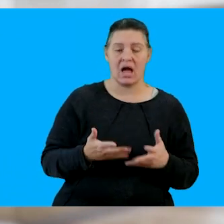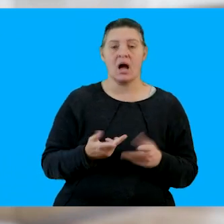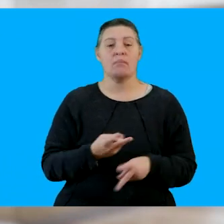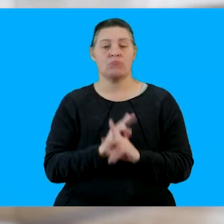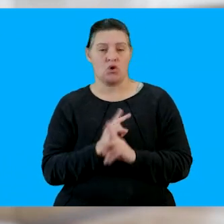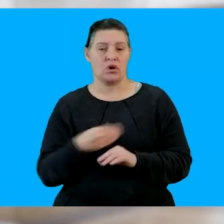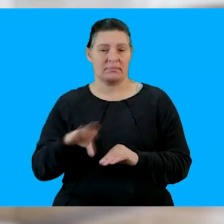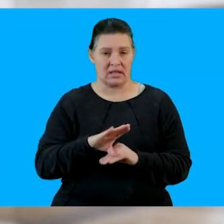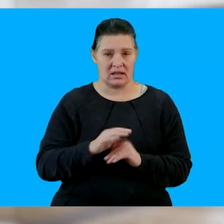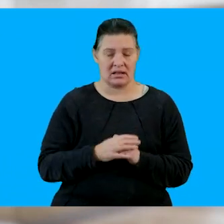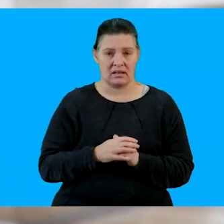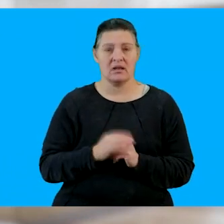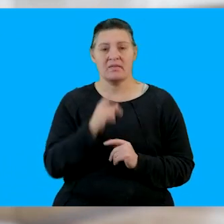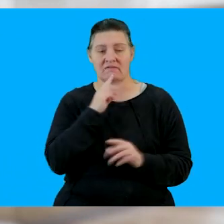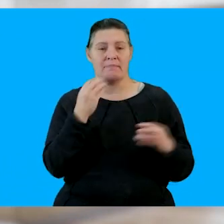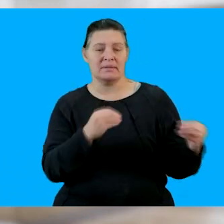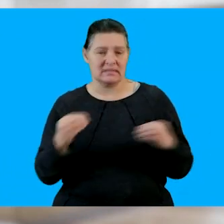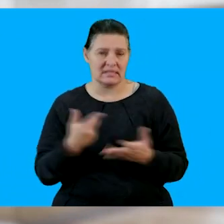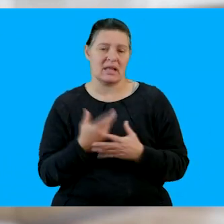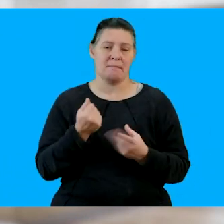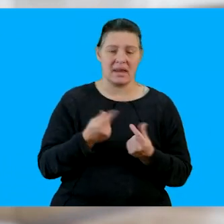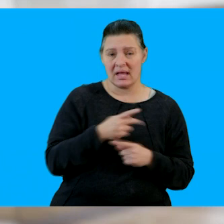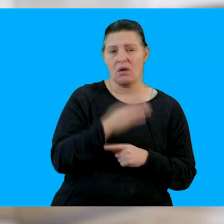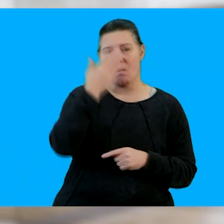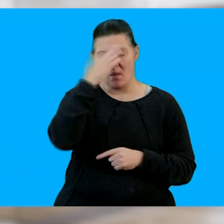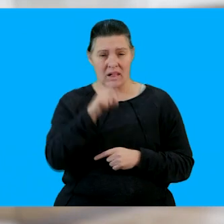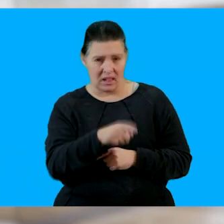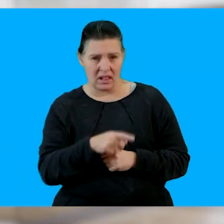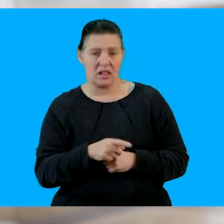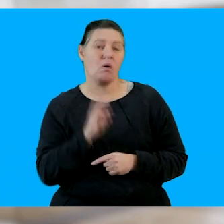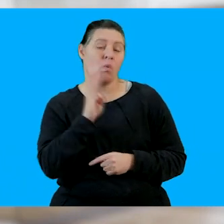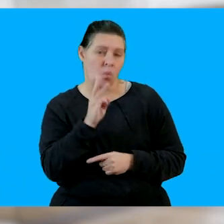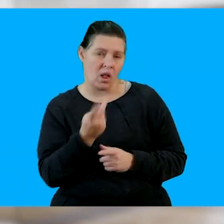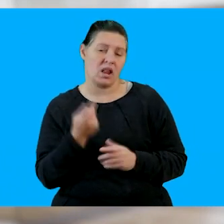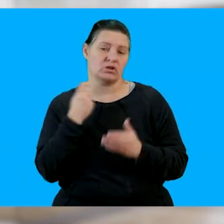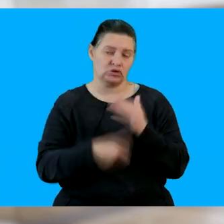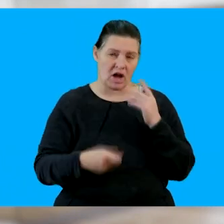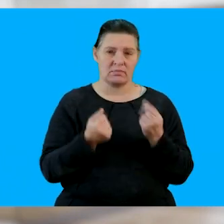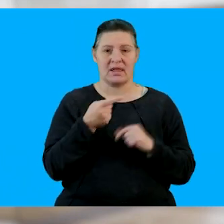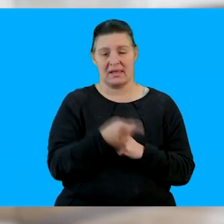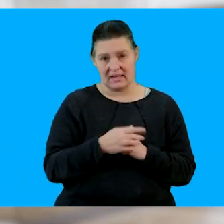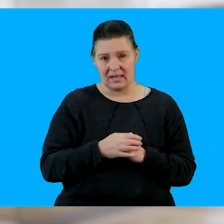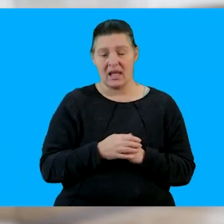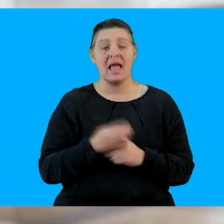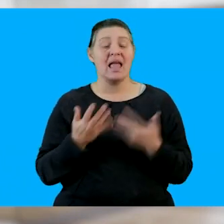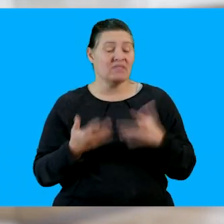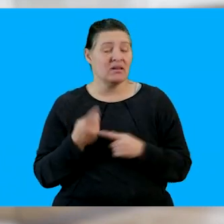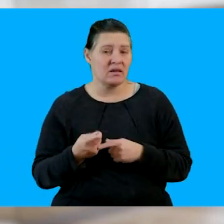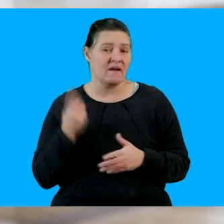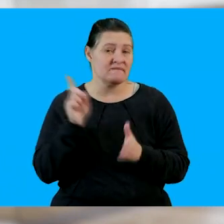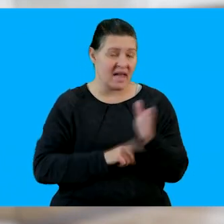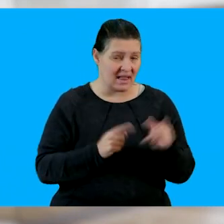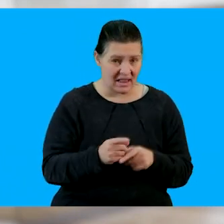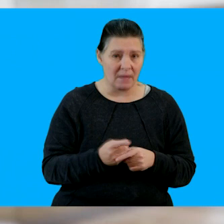borrowed capital, they borrow businesses or people money, knowing very well that they are going to charge interest on that money. So even if you fail to